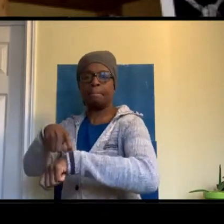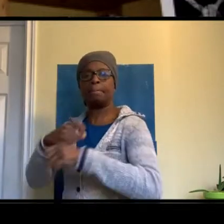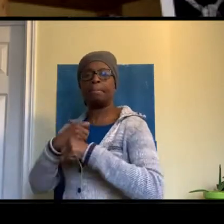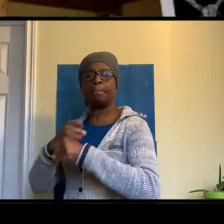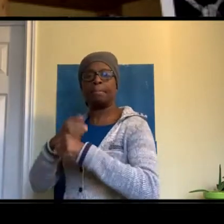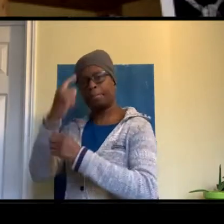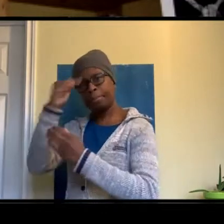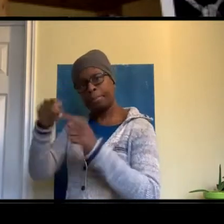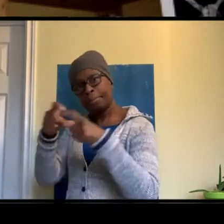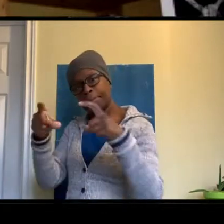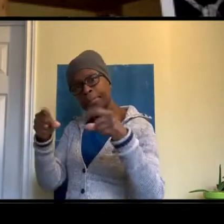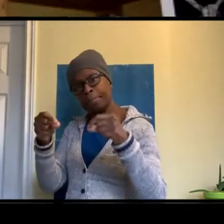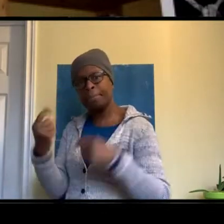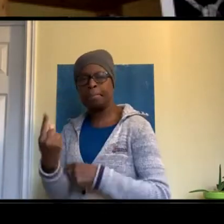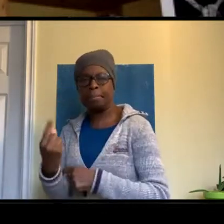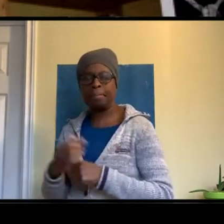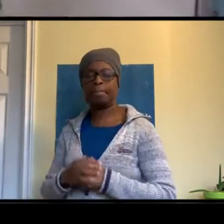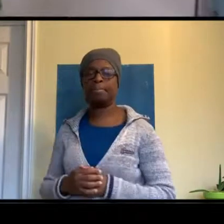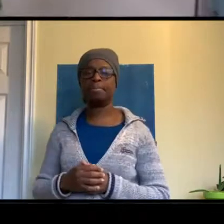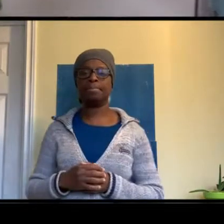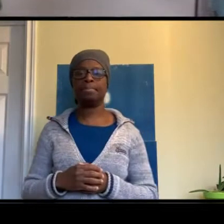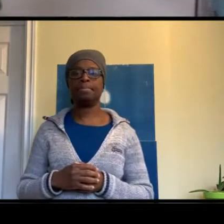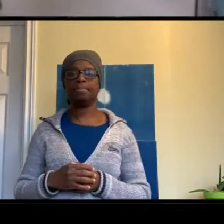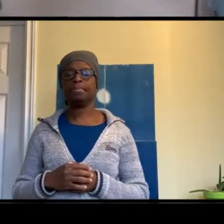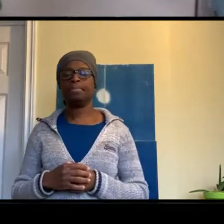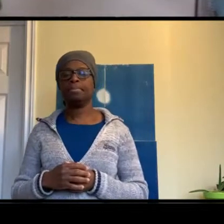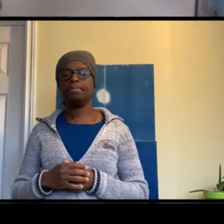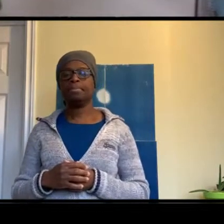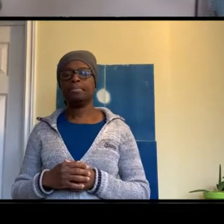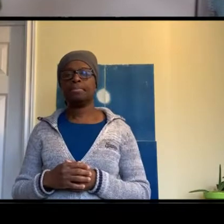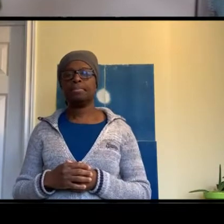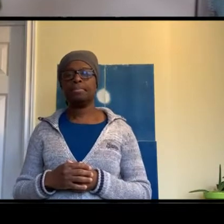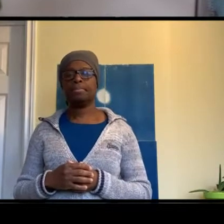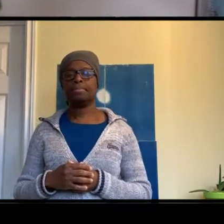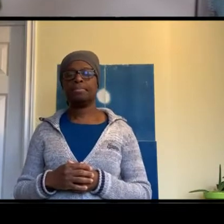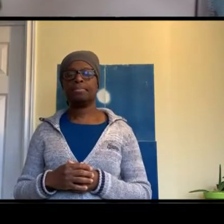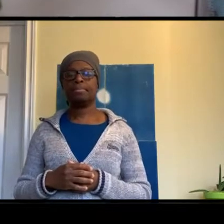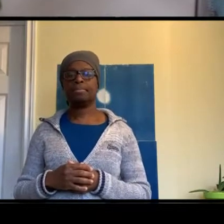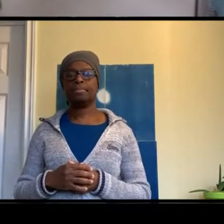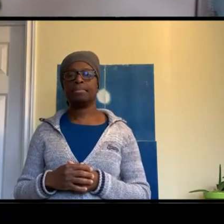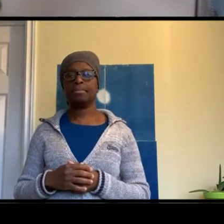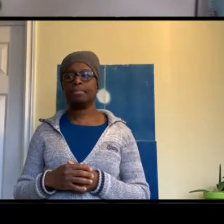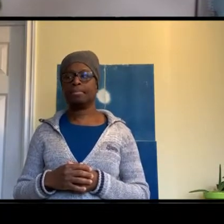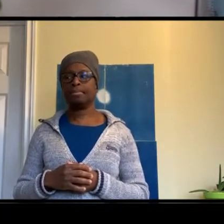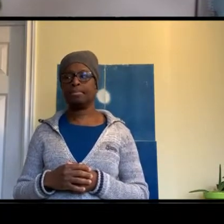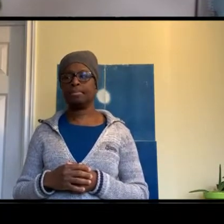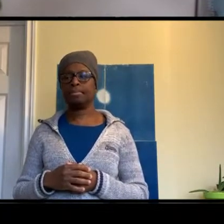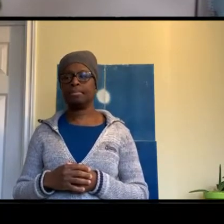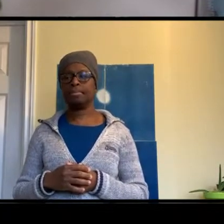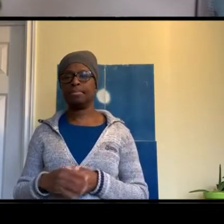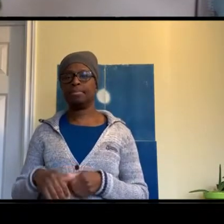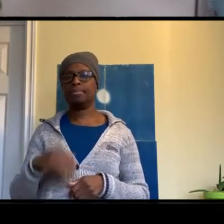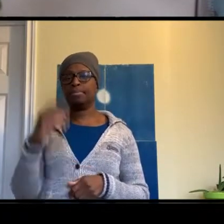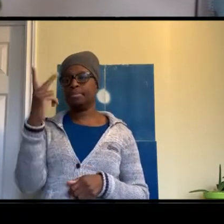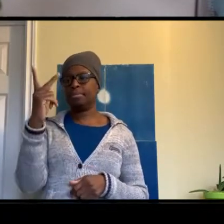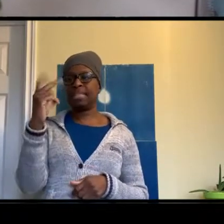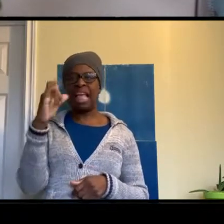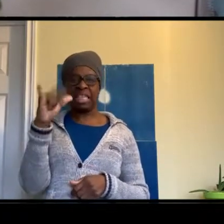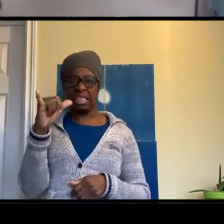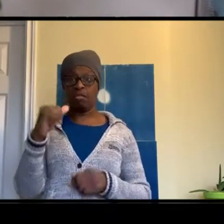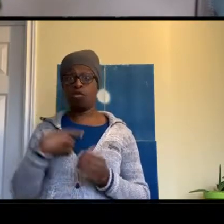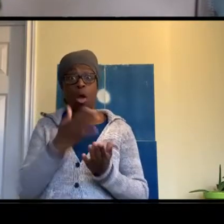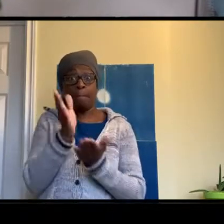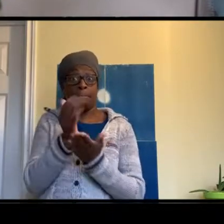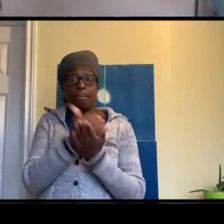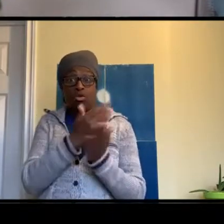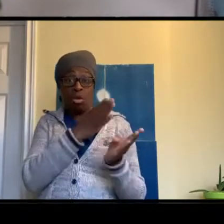Mm-hmm. So I think that's all that we're going to do for budgets today. But again, if you have questions